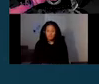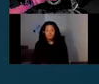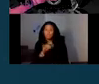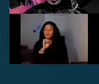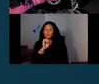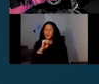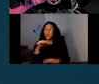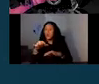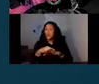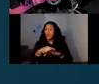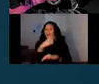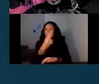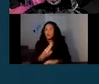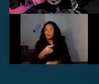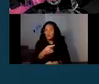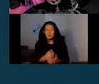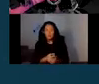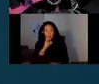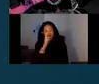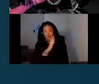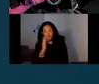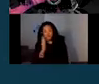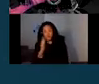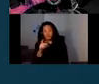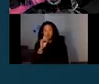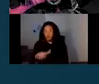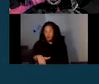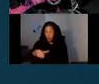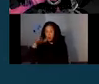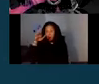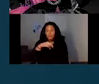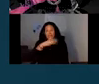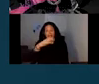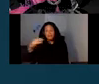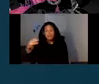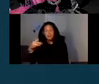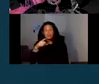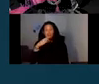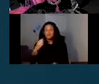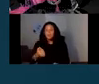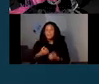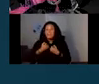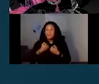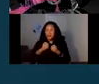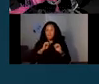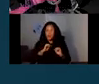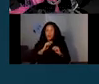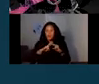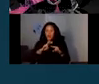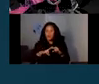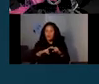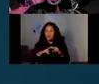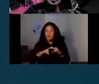wedding portrait, and you can see on the right that she'd grown up in Essex. She was the possession of her father, but after